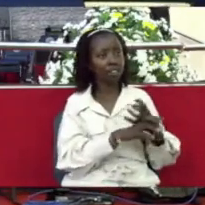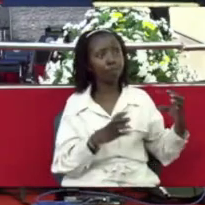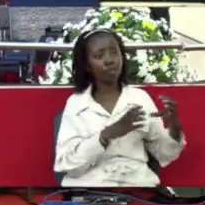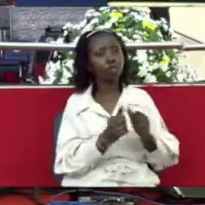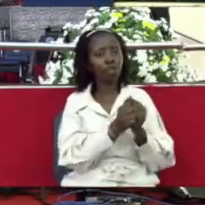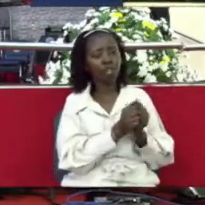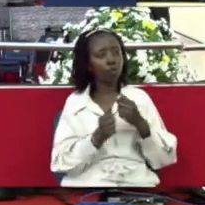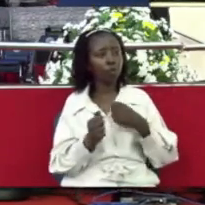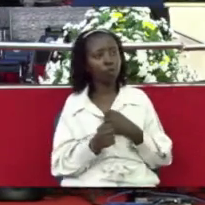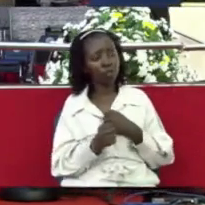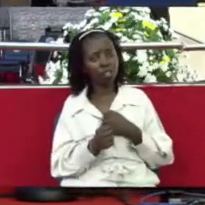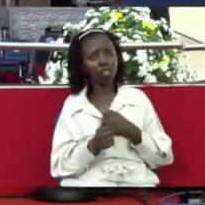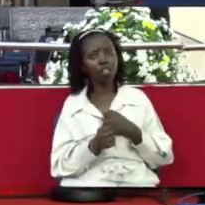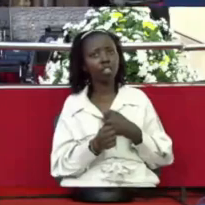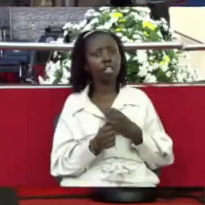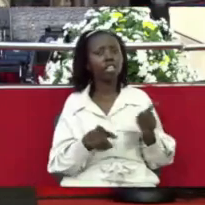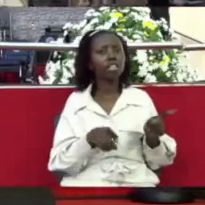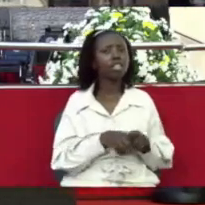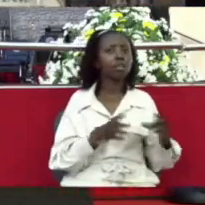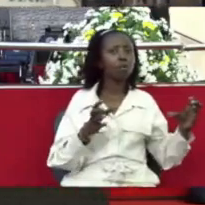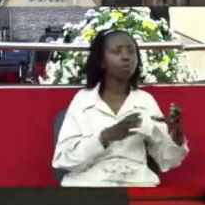a miracle brick